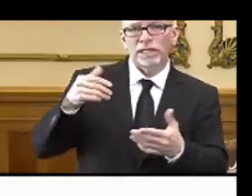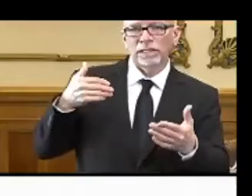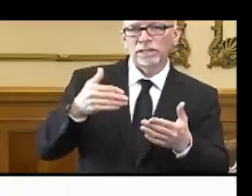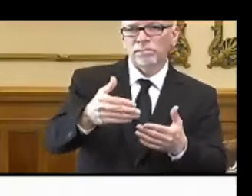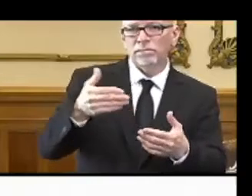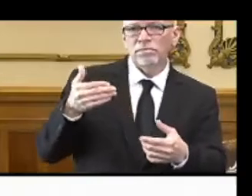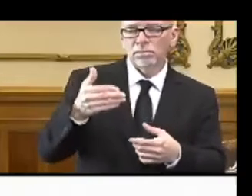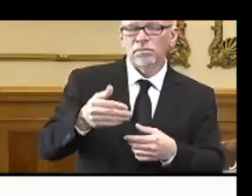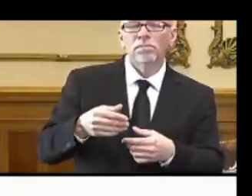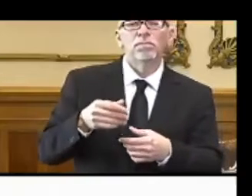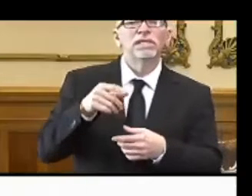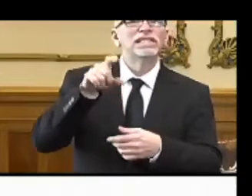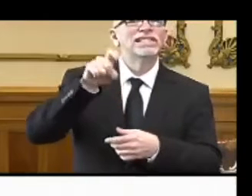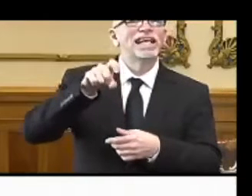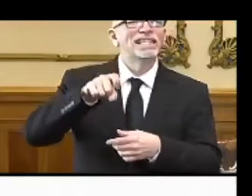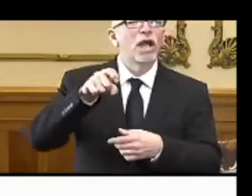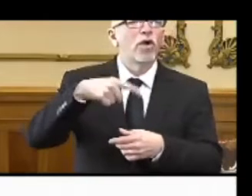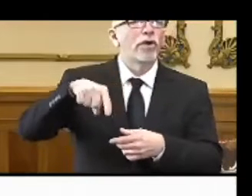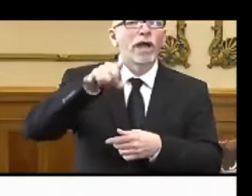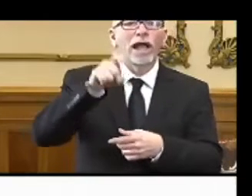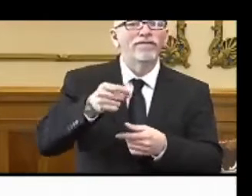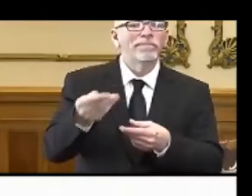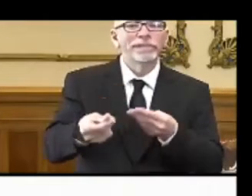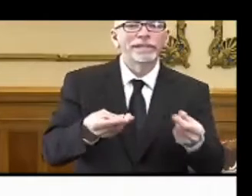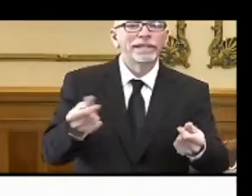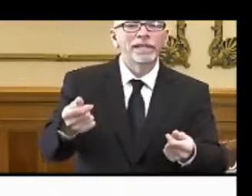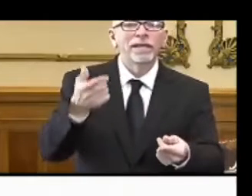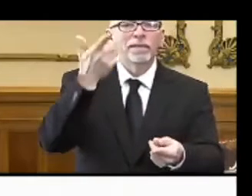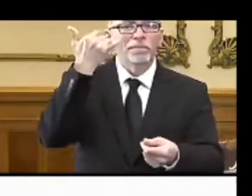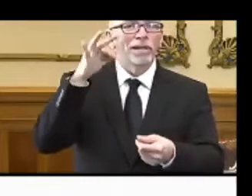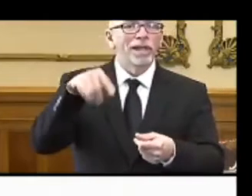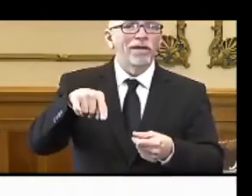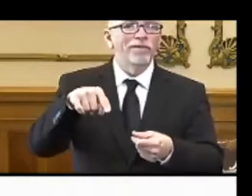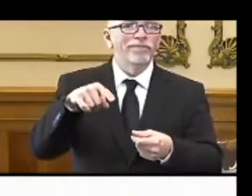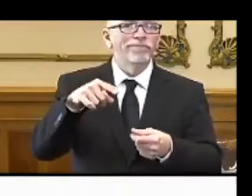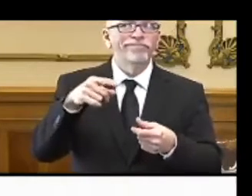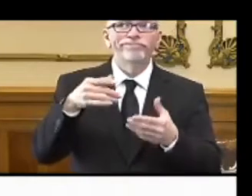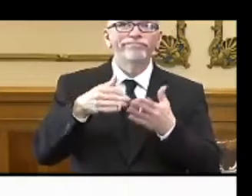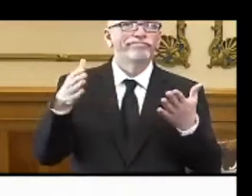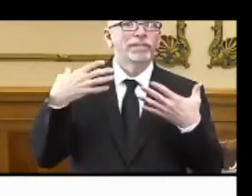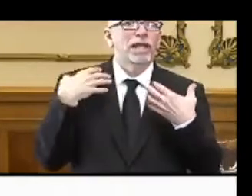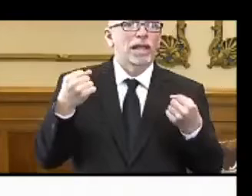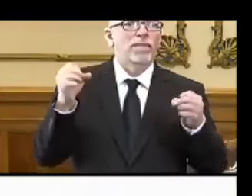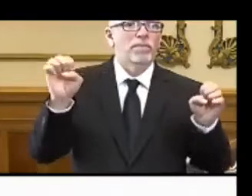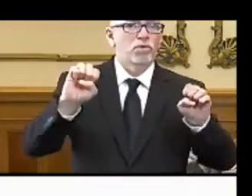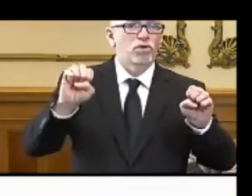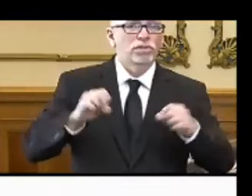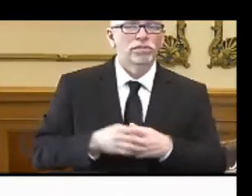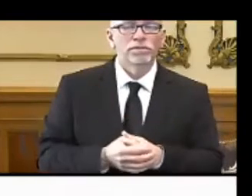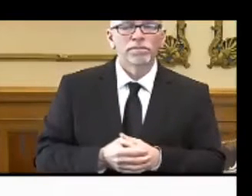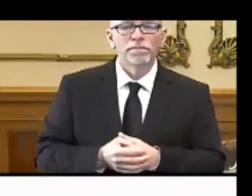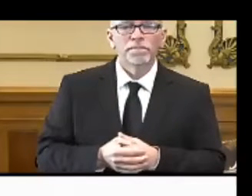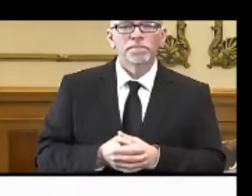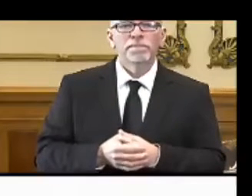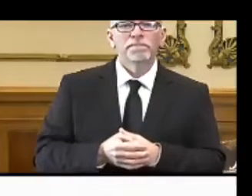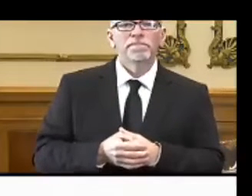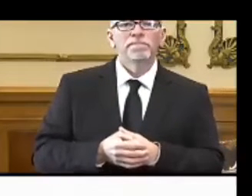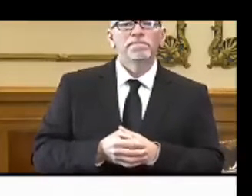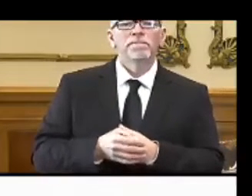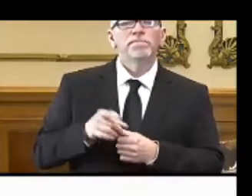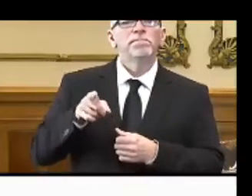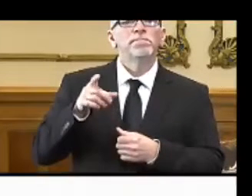are necessary expenditures incurred due to the public health emergency. And it can only